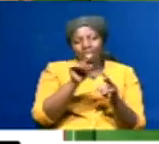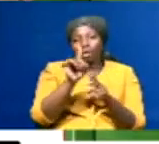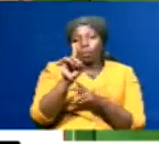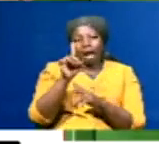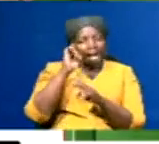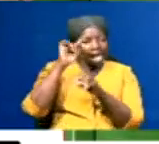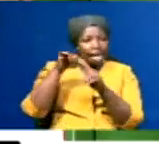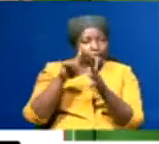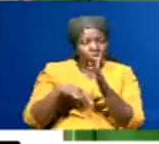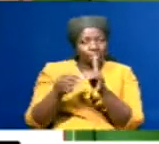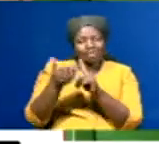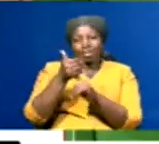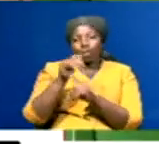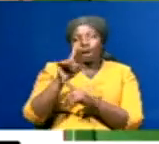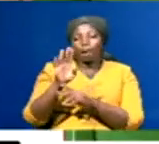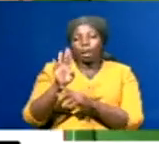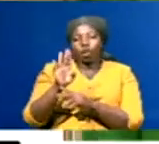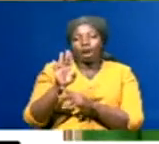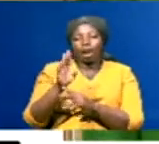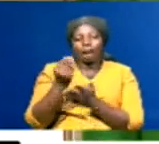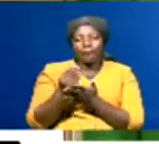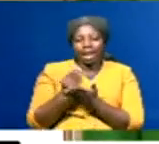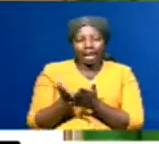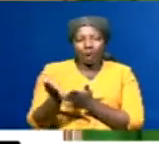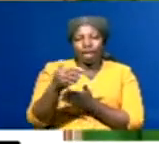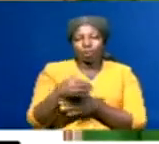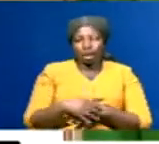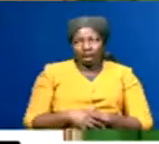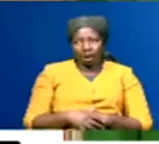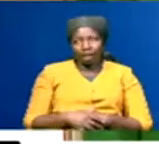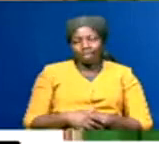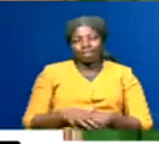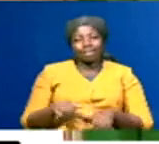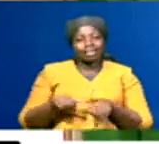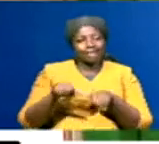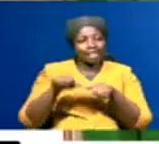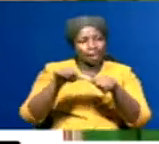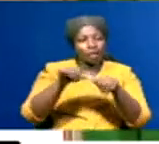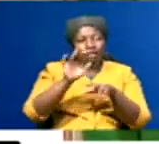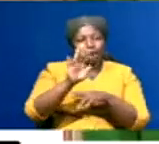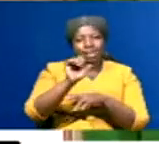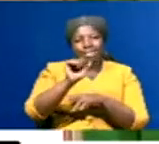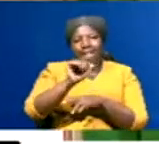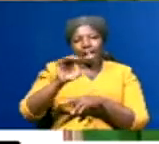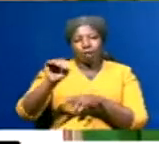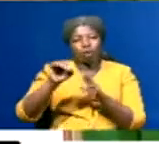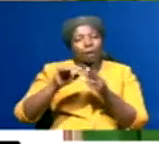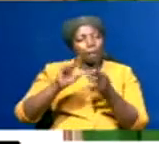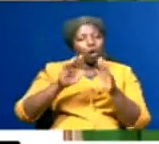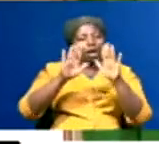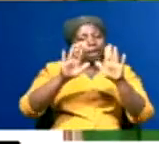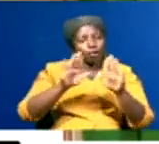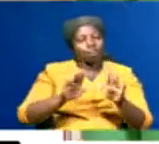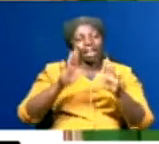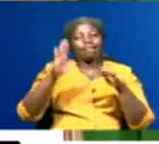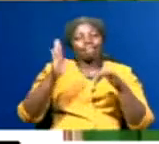billion mark in terms of the revenue actualization. Sustainability of your SACCO is much more important